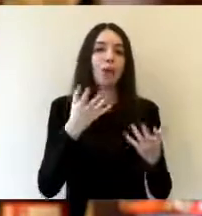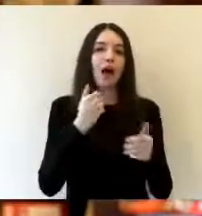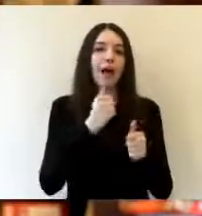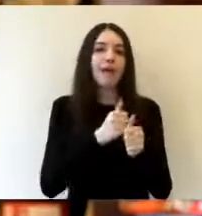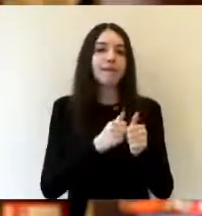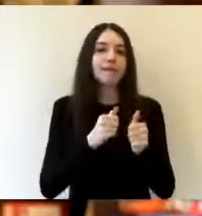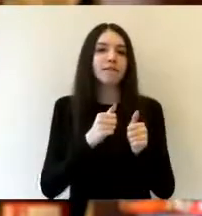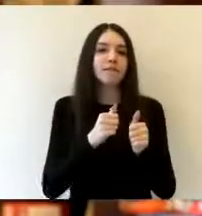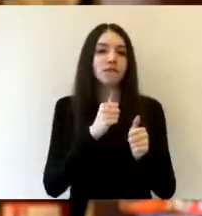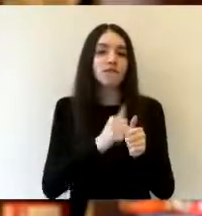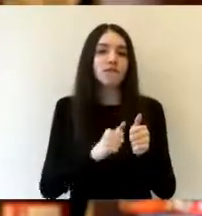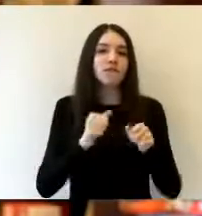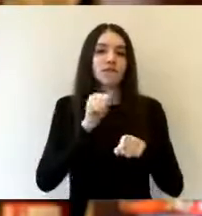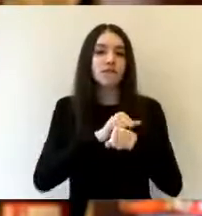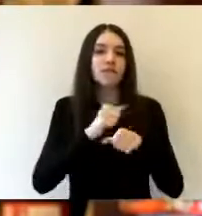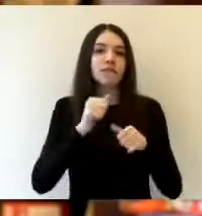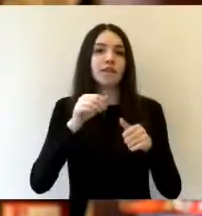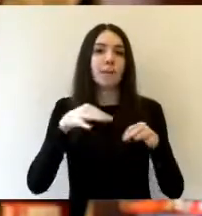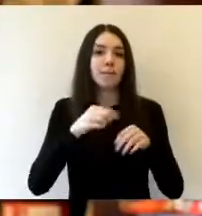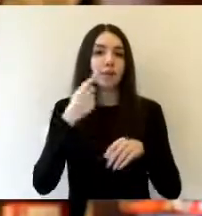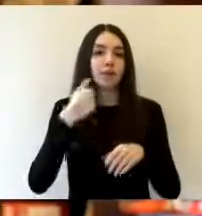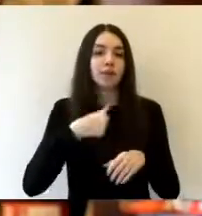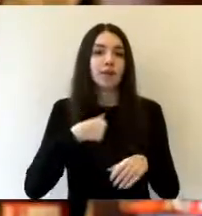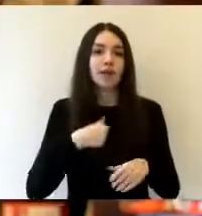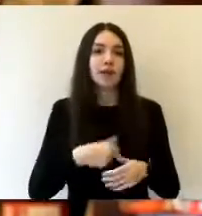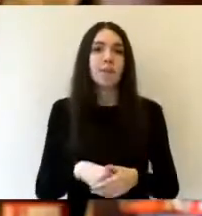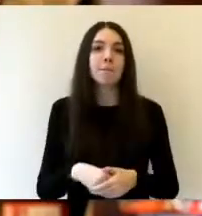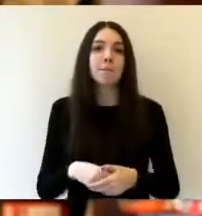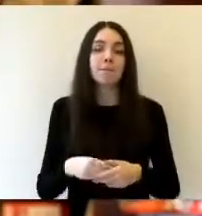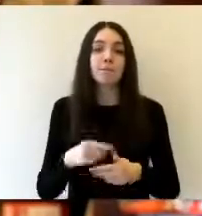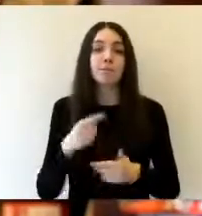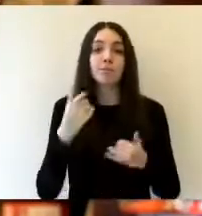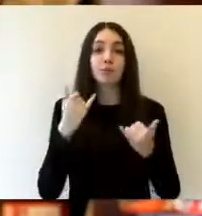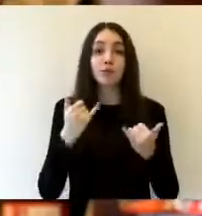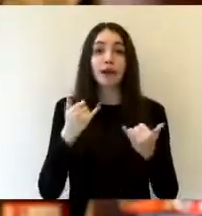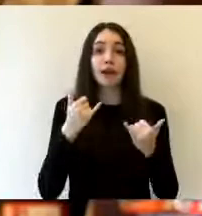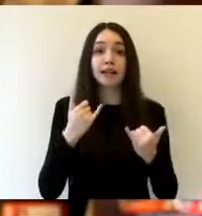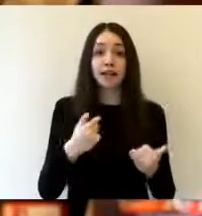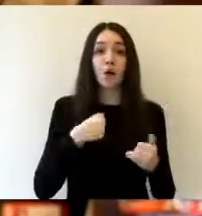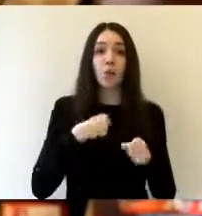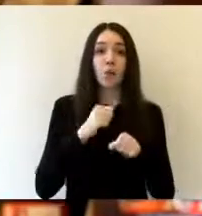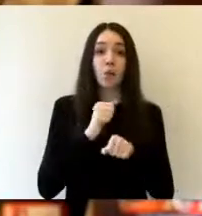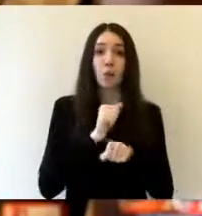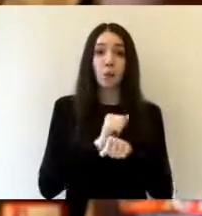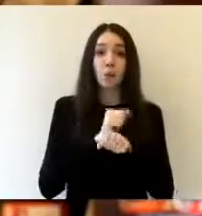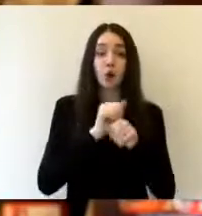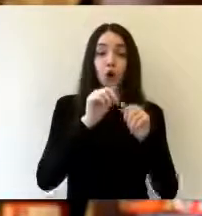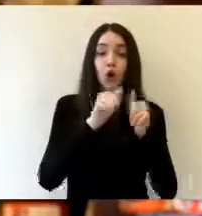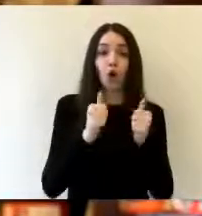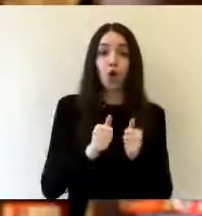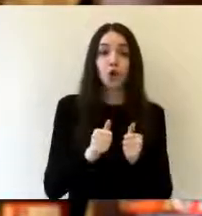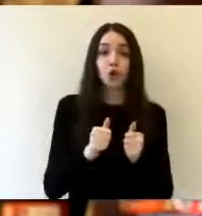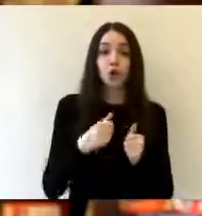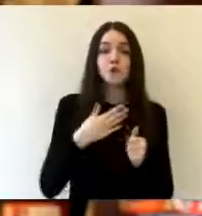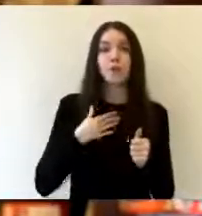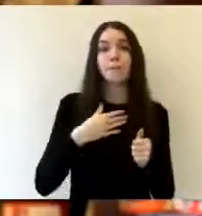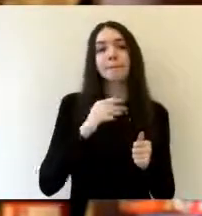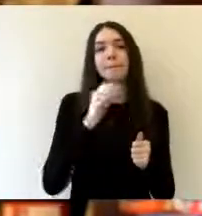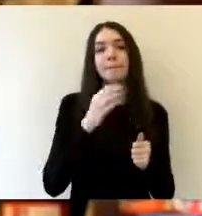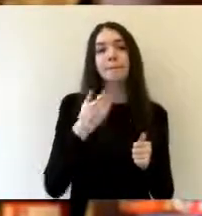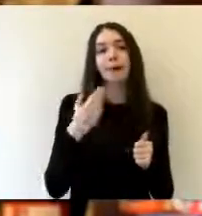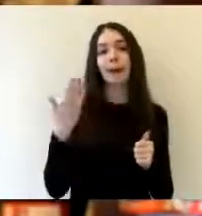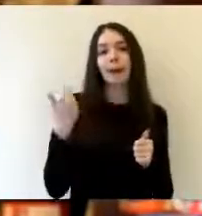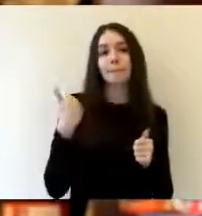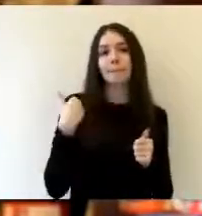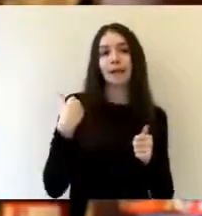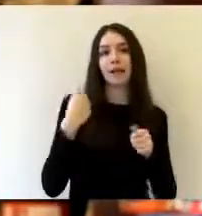right now, I got it from the stone shop where I was an apprentice. And when that shop shut down a while ago, like, I went and I took these blocks from the space